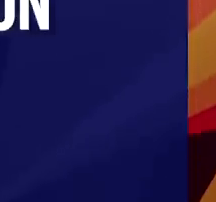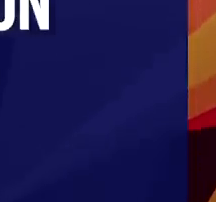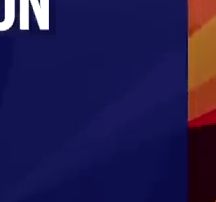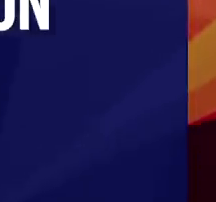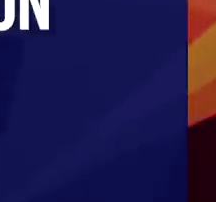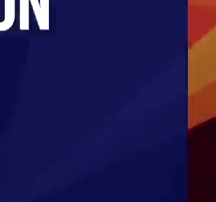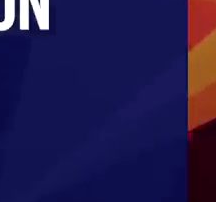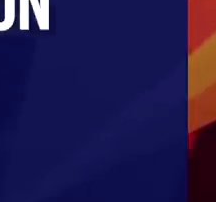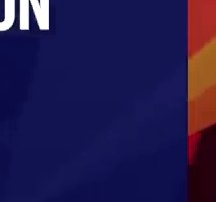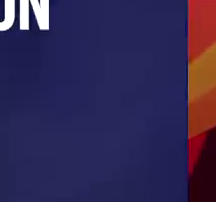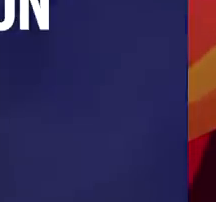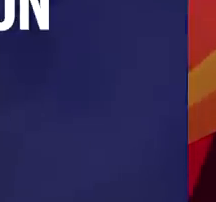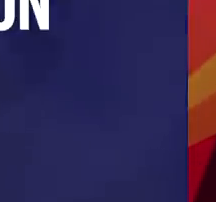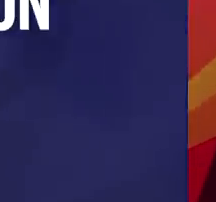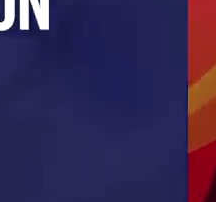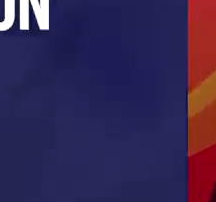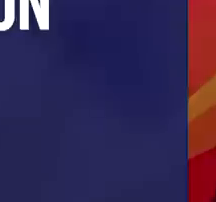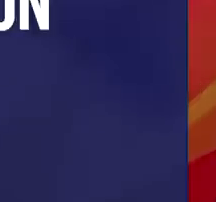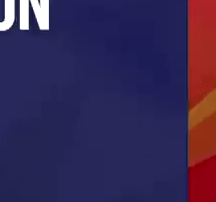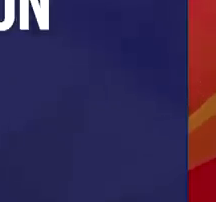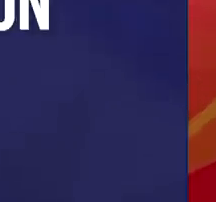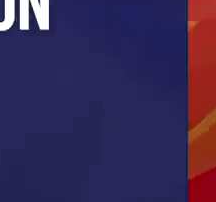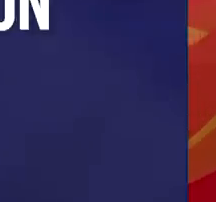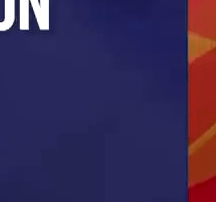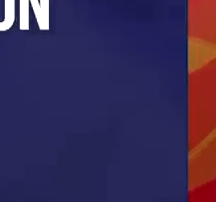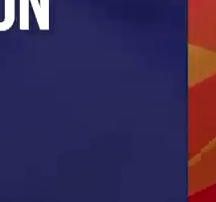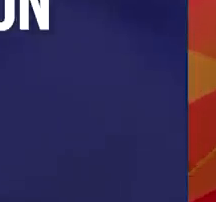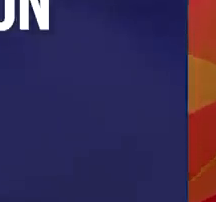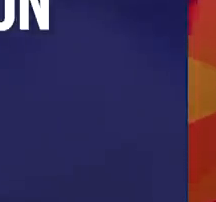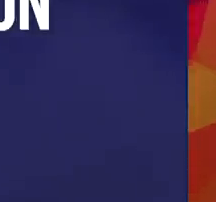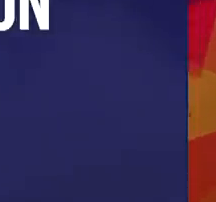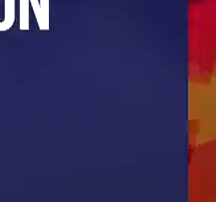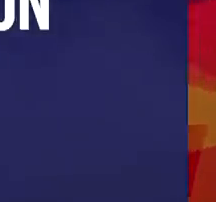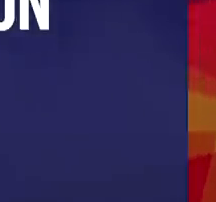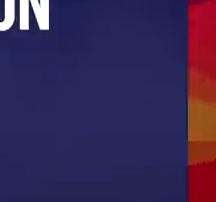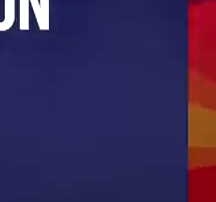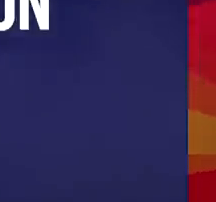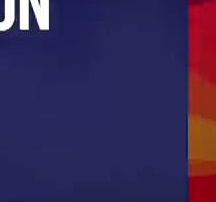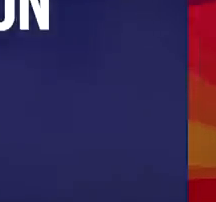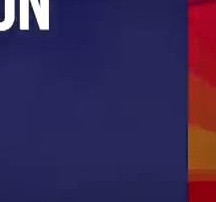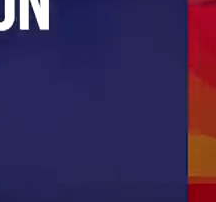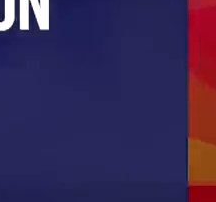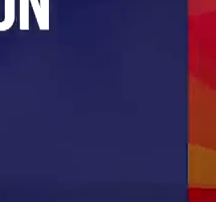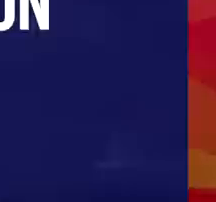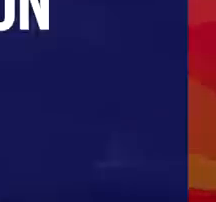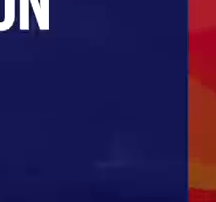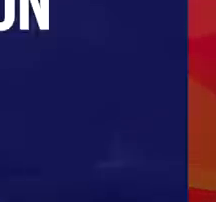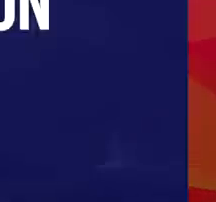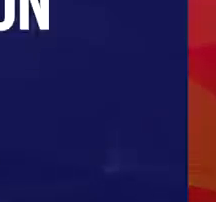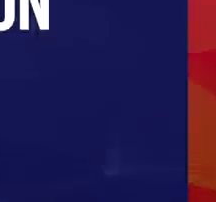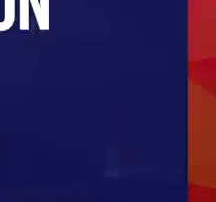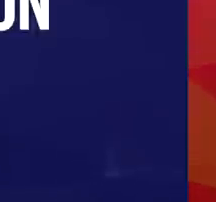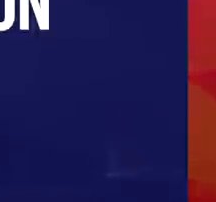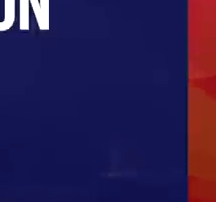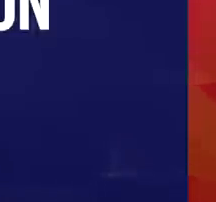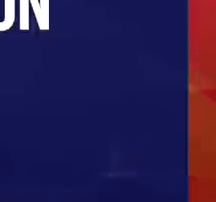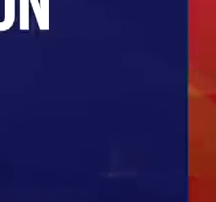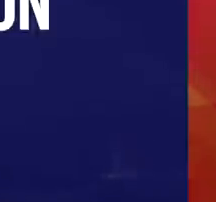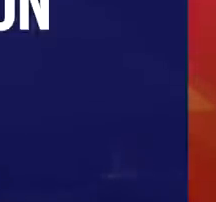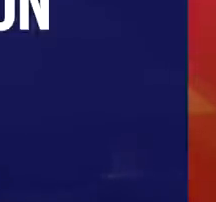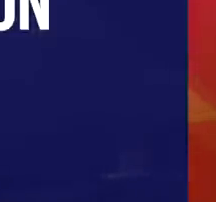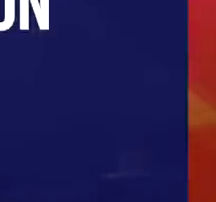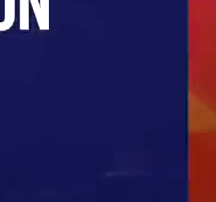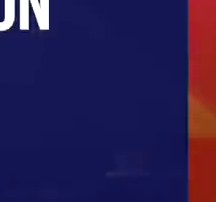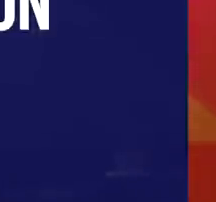education awareness for communities, spiritual and home care services for individuals and families living with HIV, and encouragement